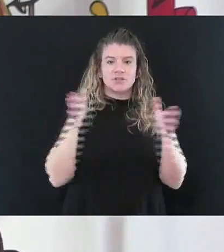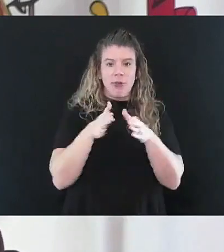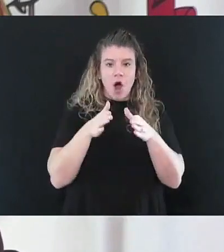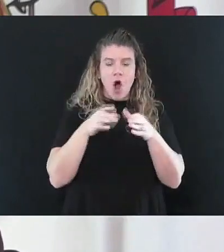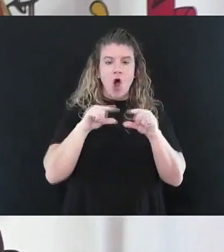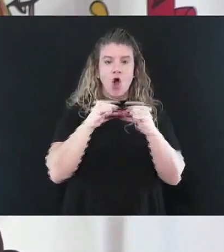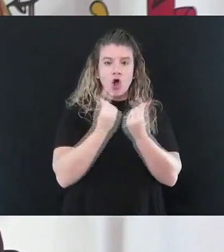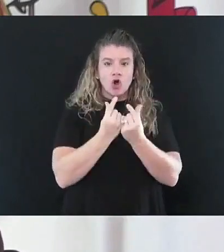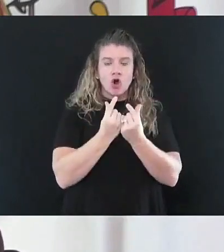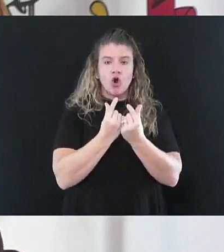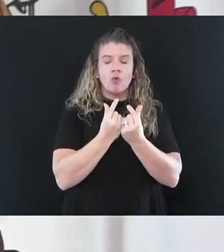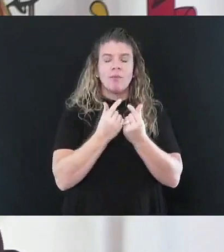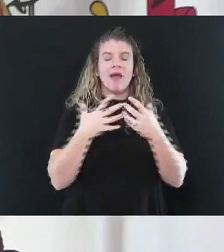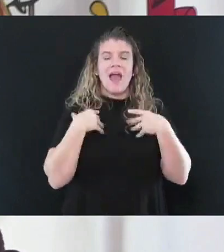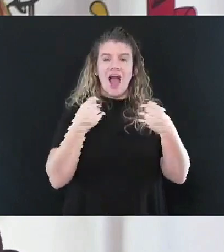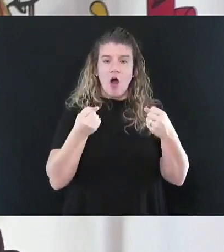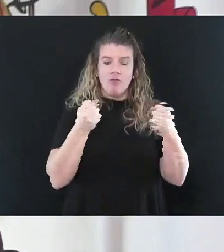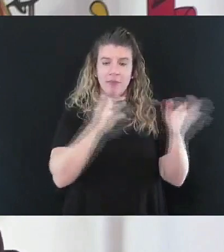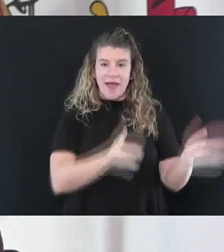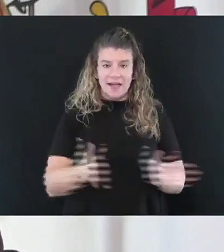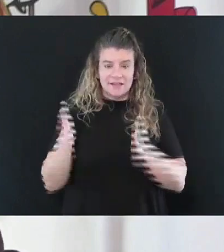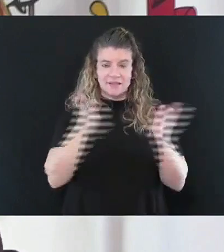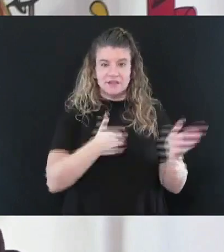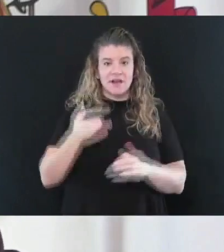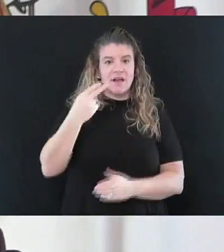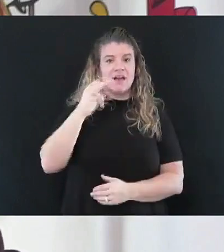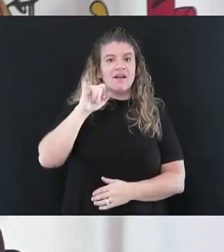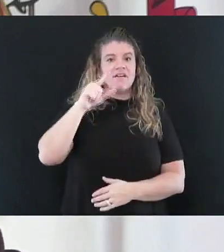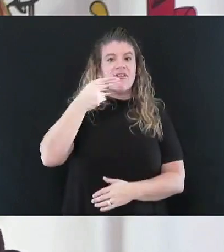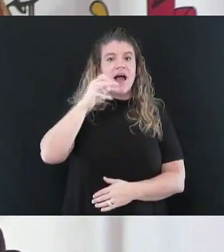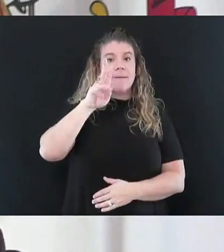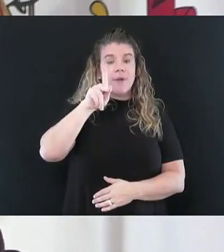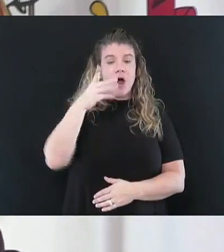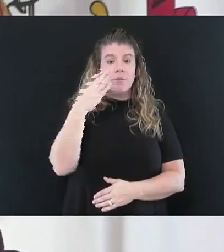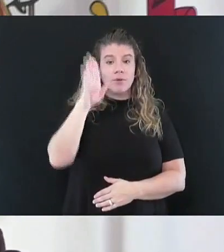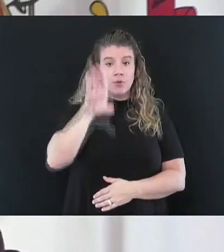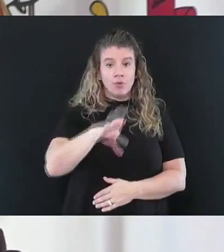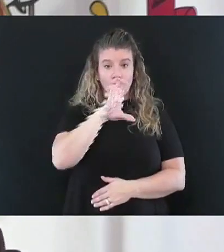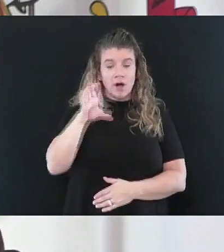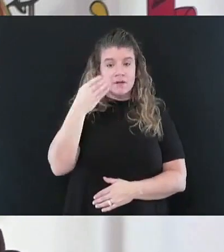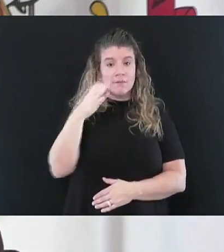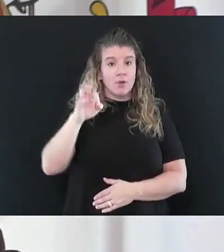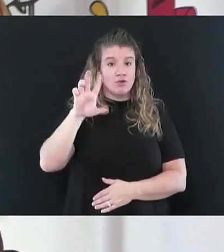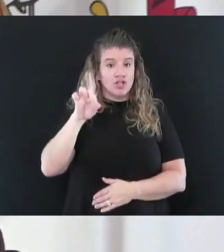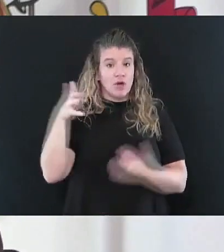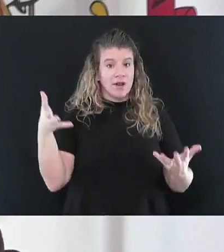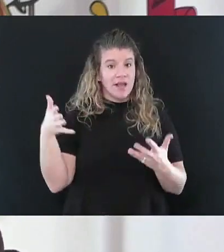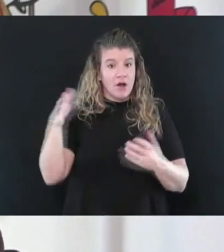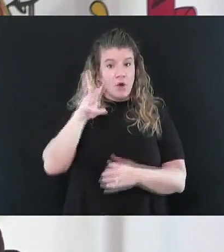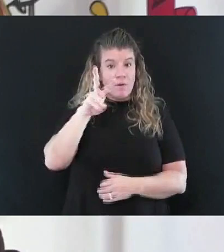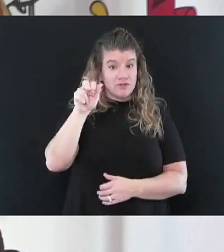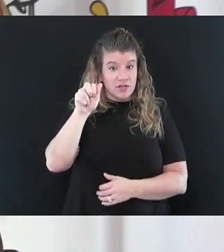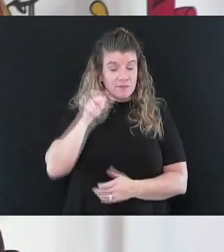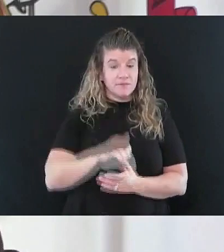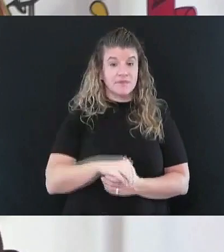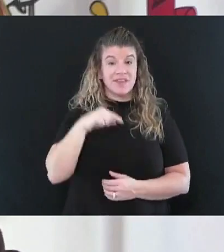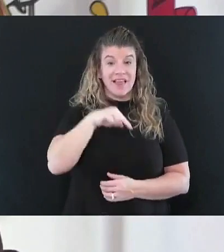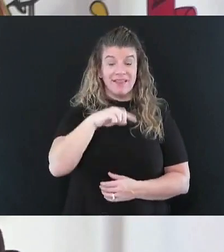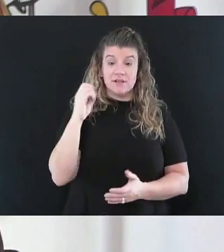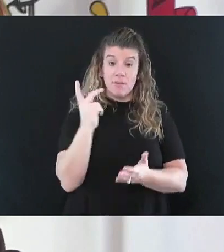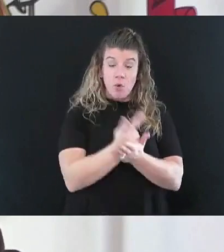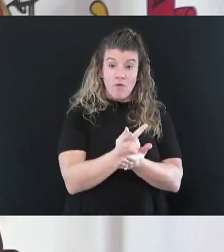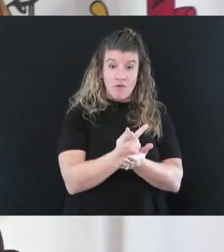group health care plans of Highmark Blue Cross Blue Shield in West Virginia. This